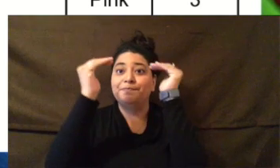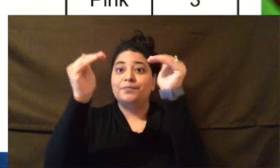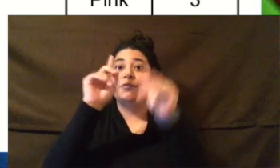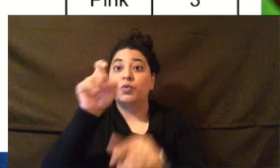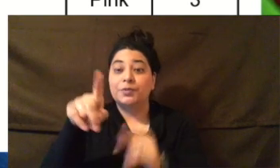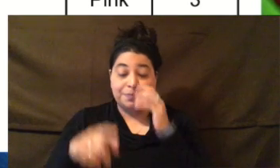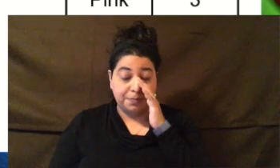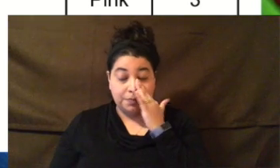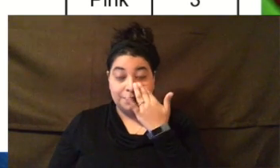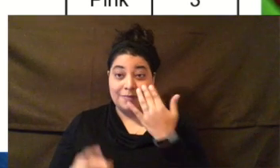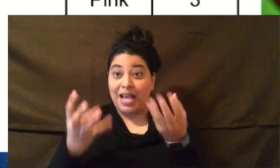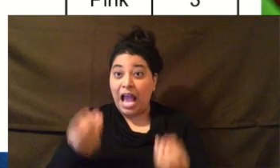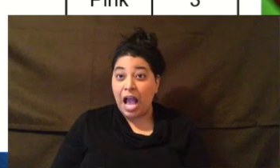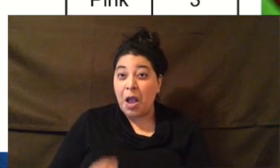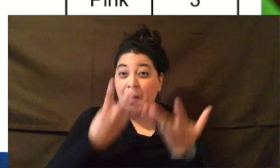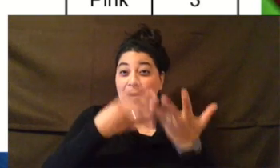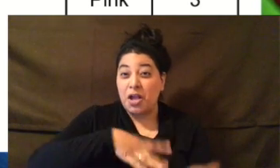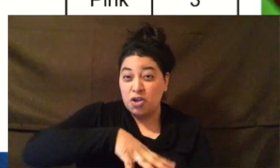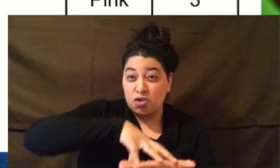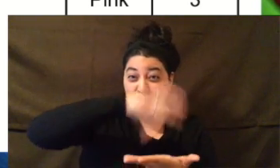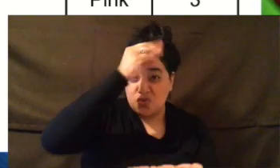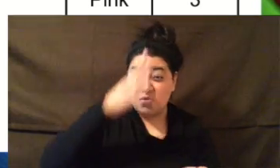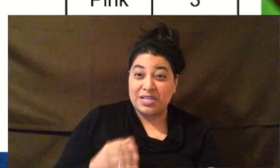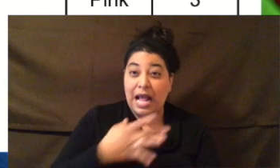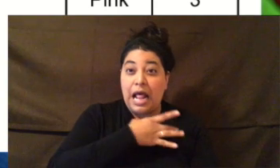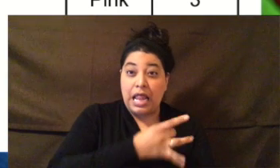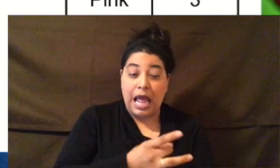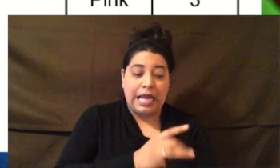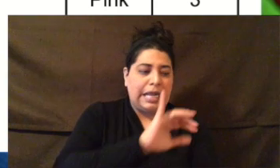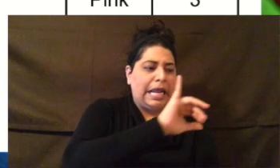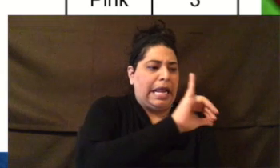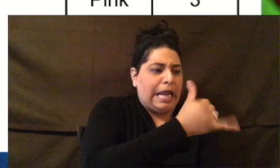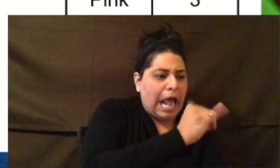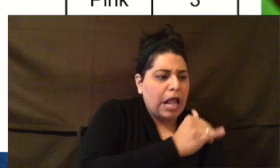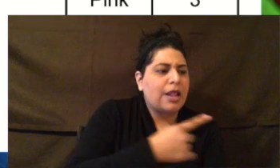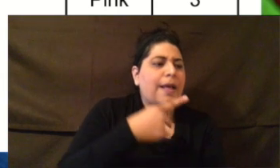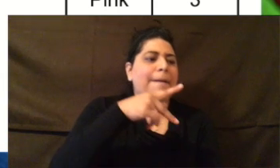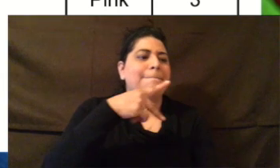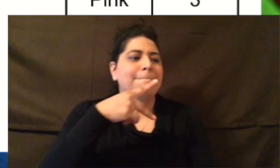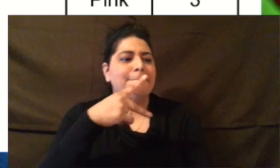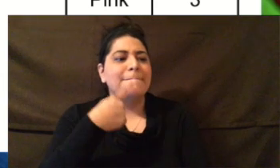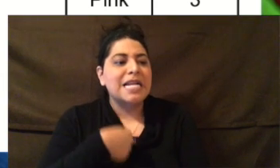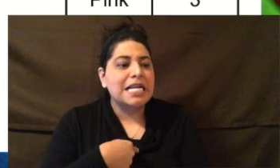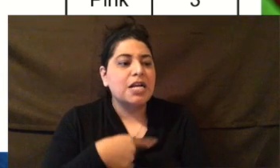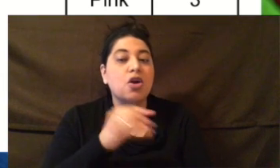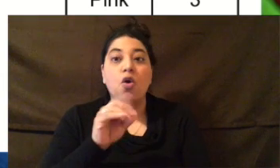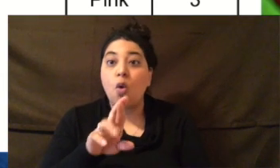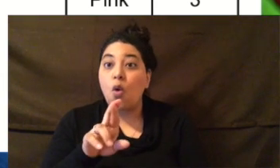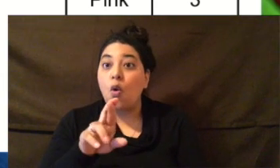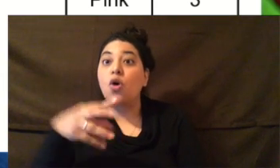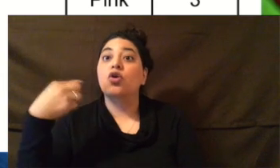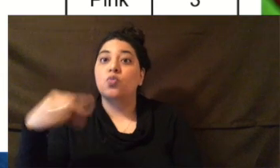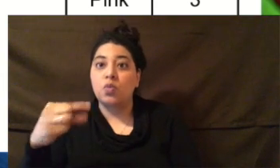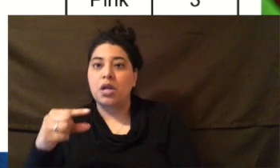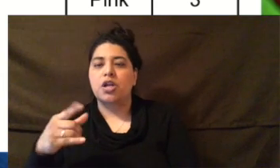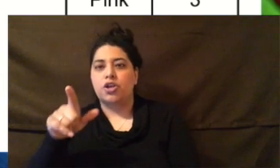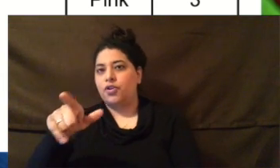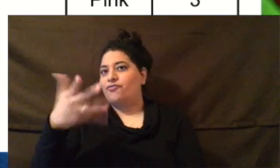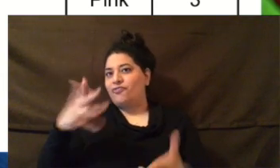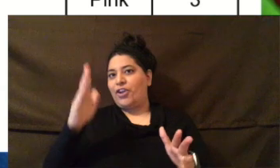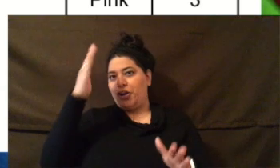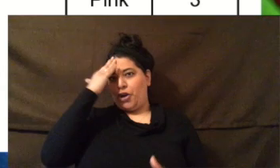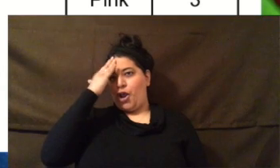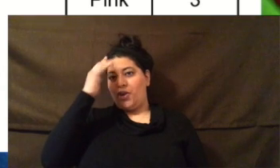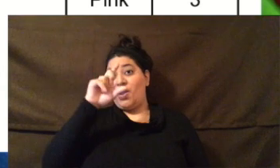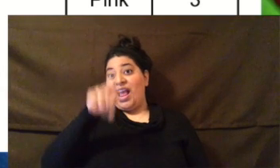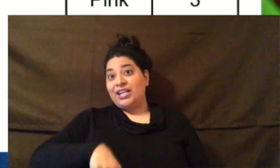next question. How many students like either yellow, pink, or green? And you already know what I want